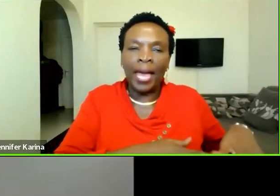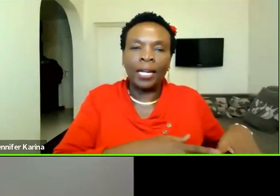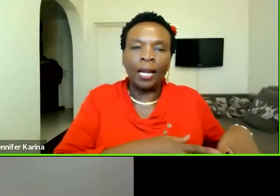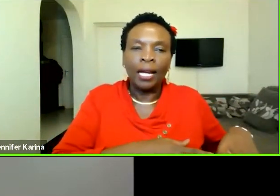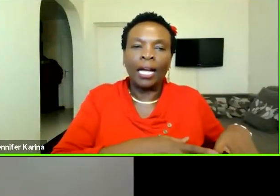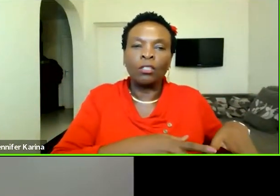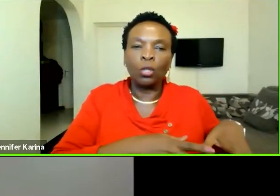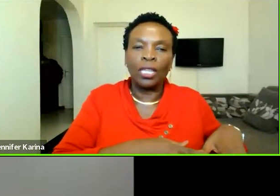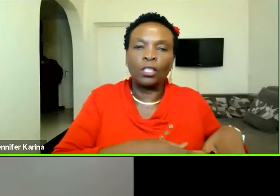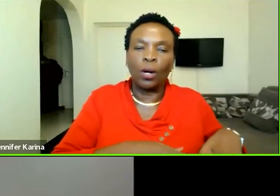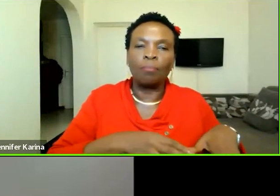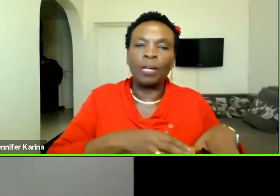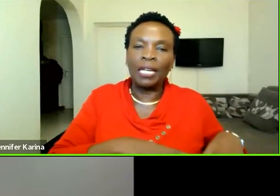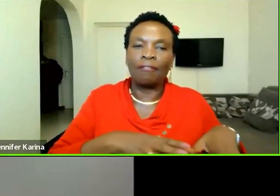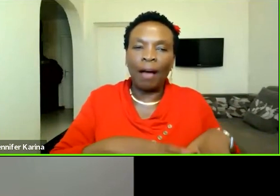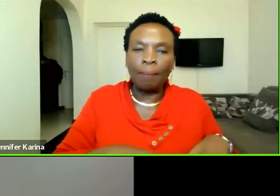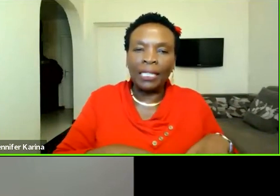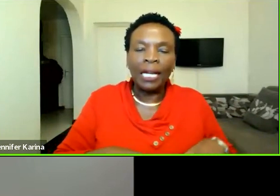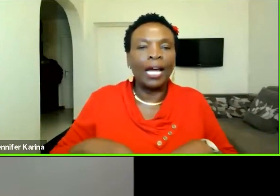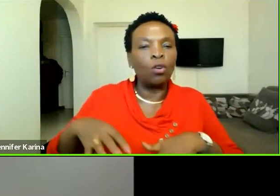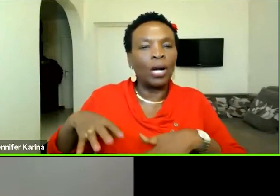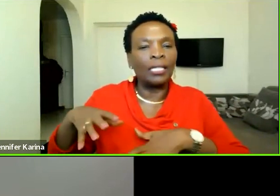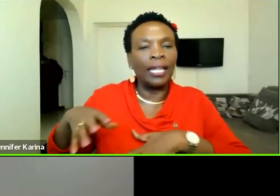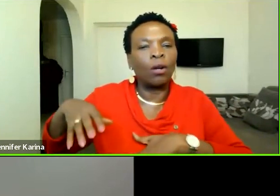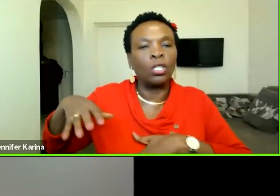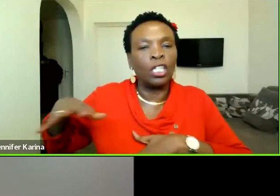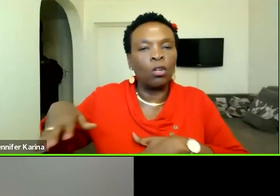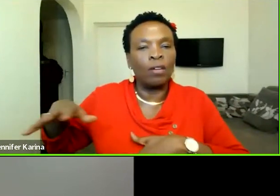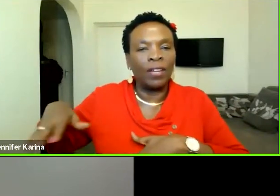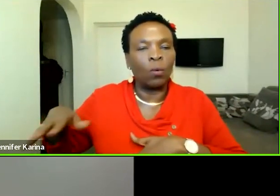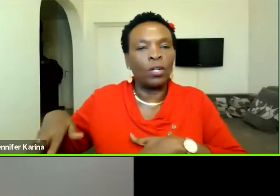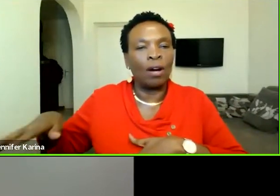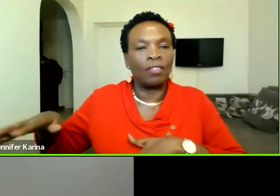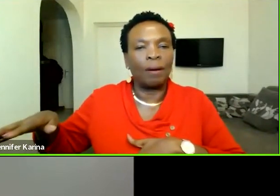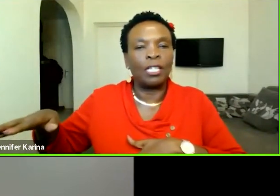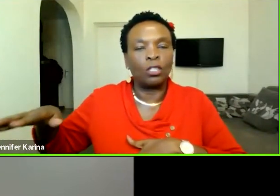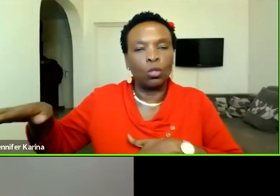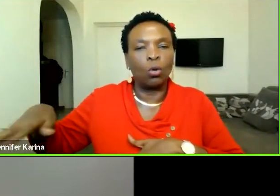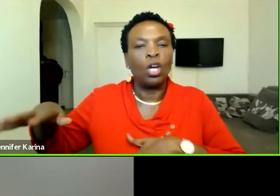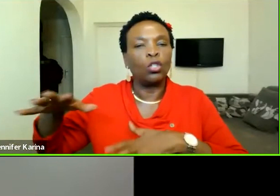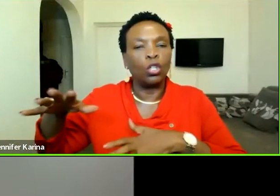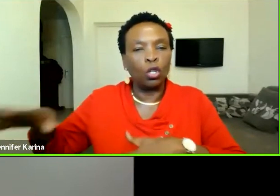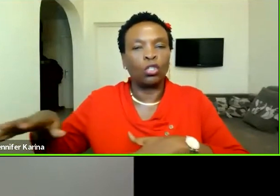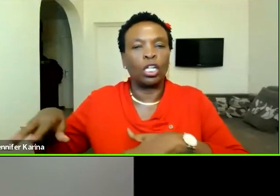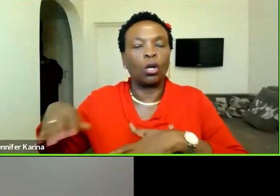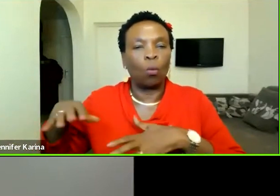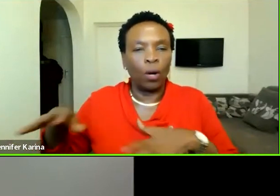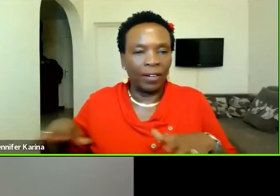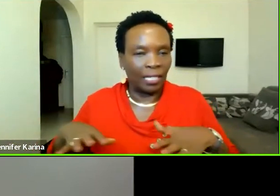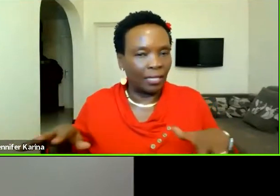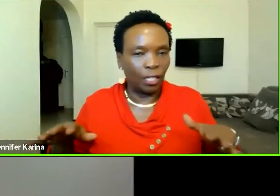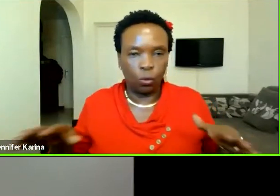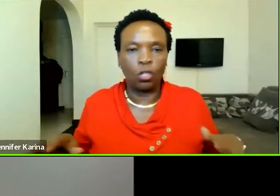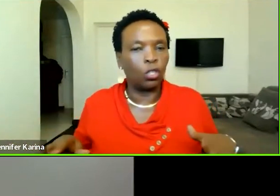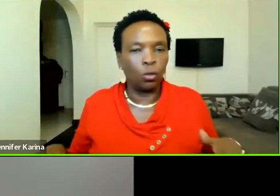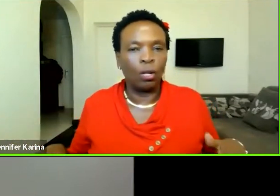me a man, and so that you can begin a family and you can then continue even when you have the family to do your doctorate or